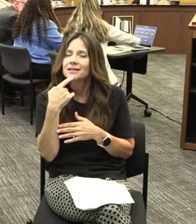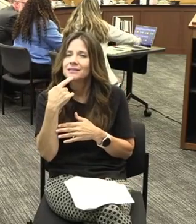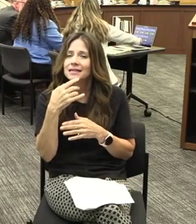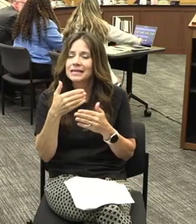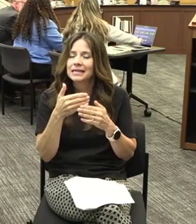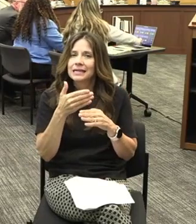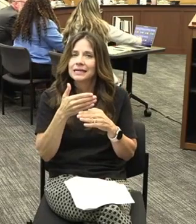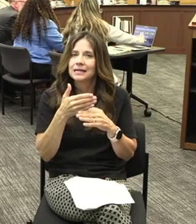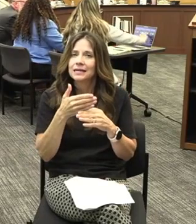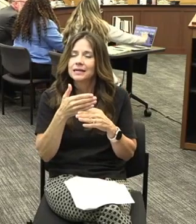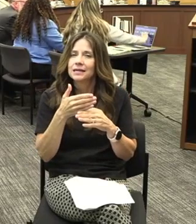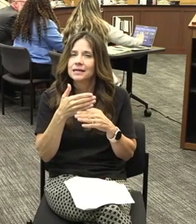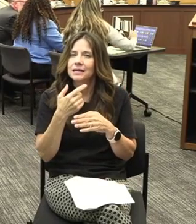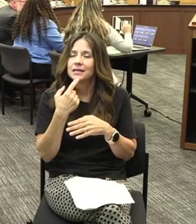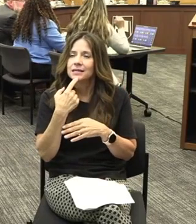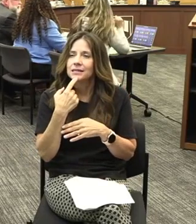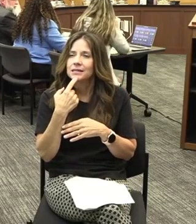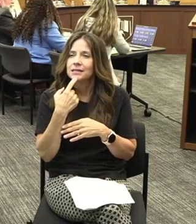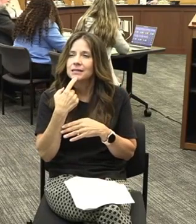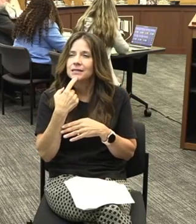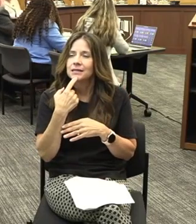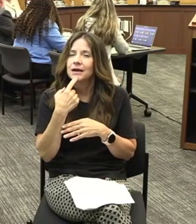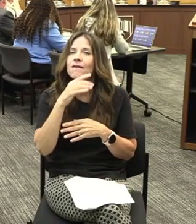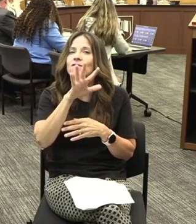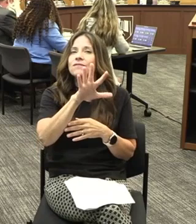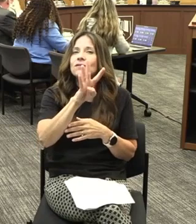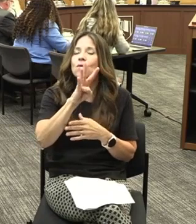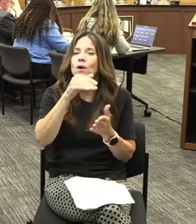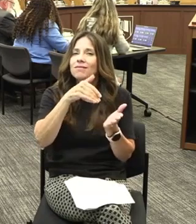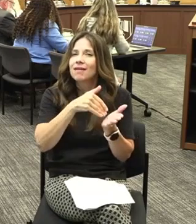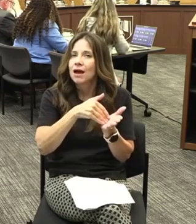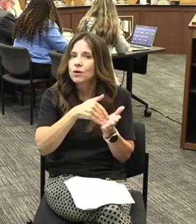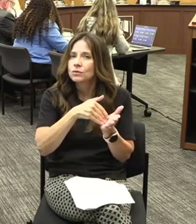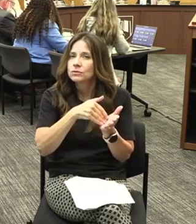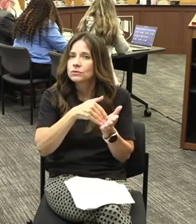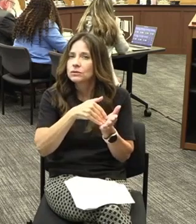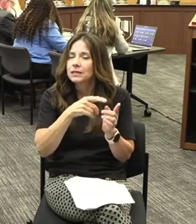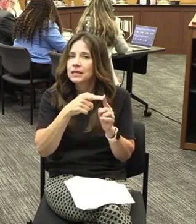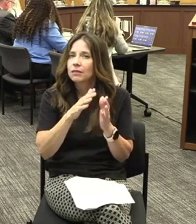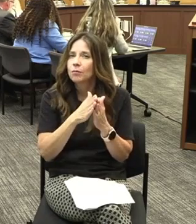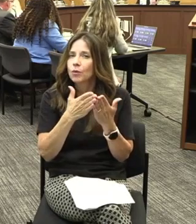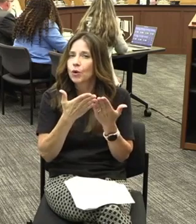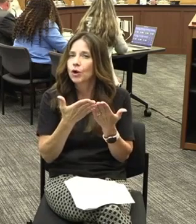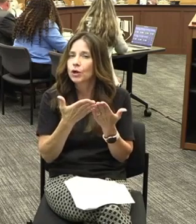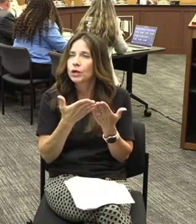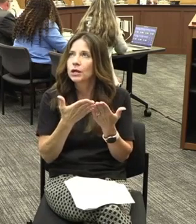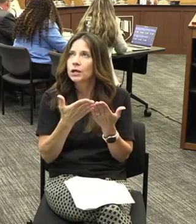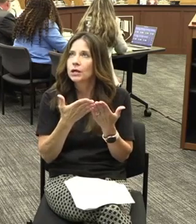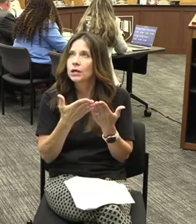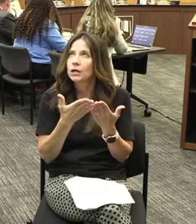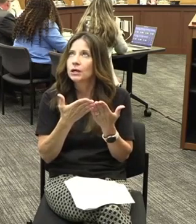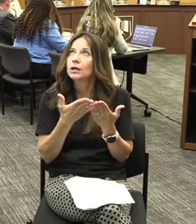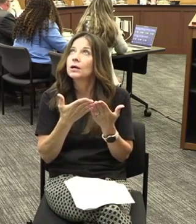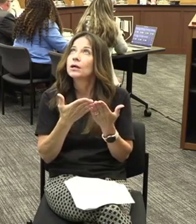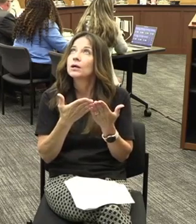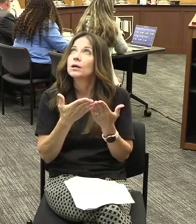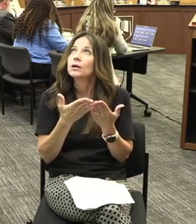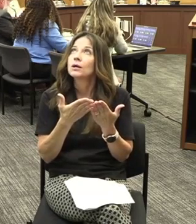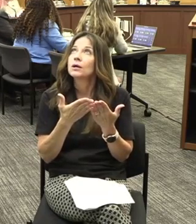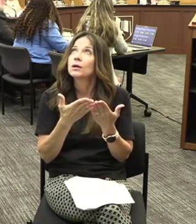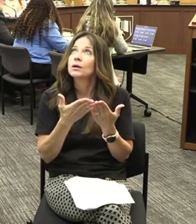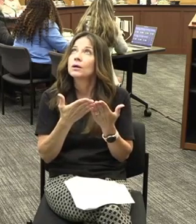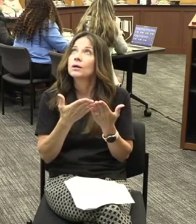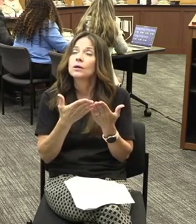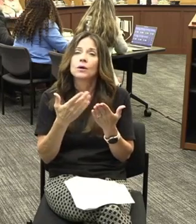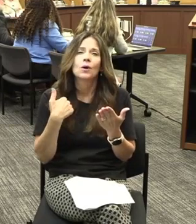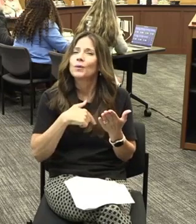out, it should go to one line item of 54,000 in the book. So we're not moving and